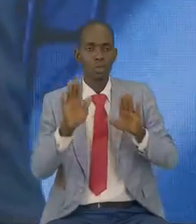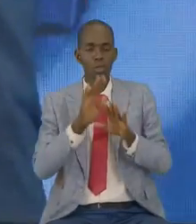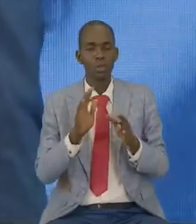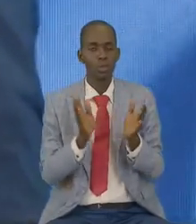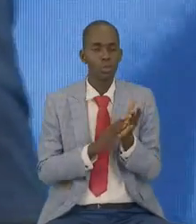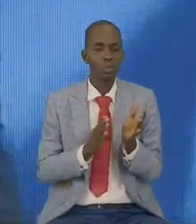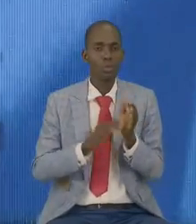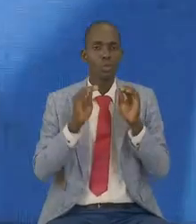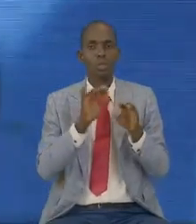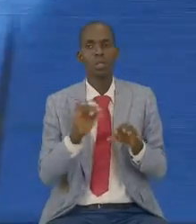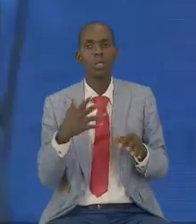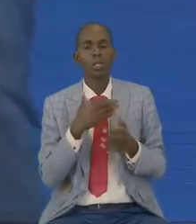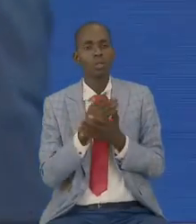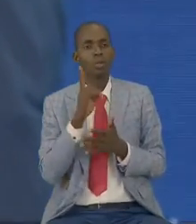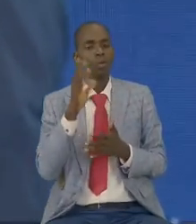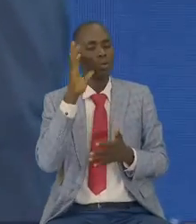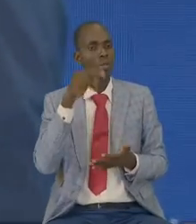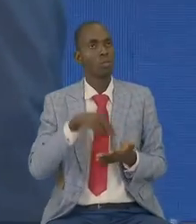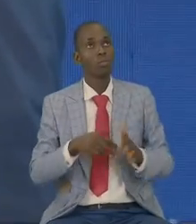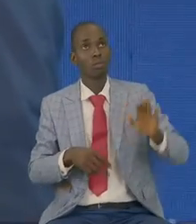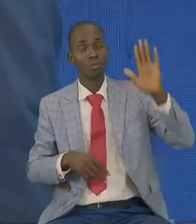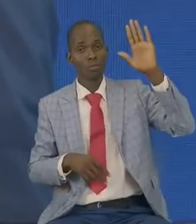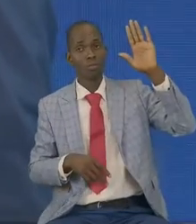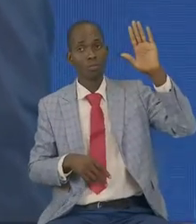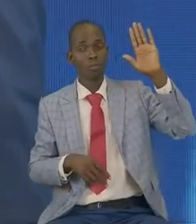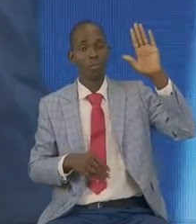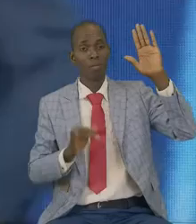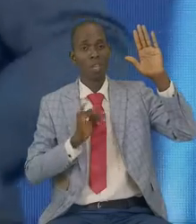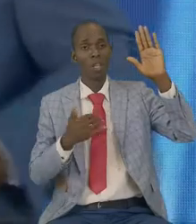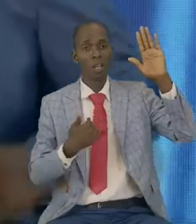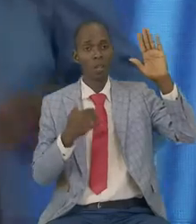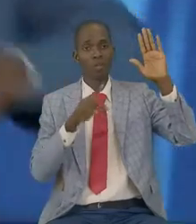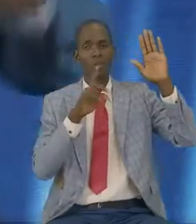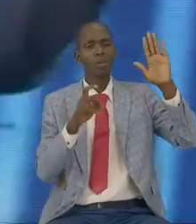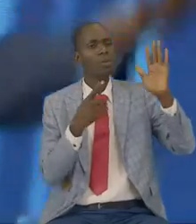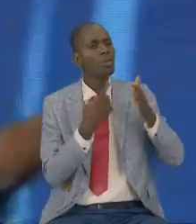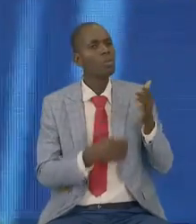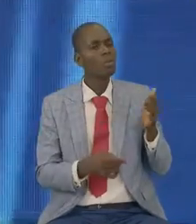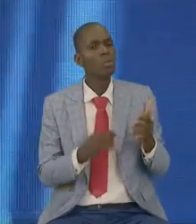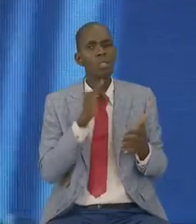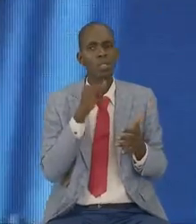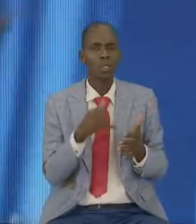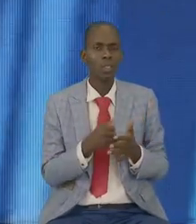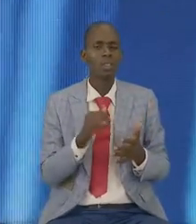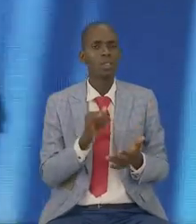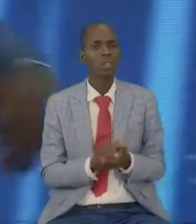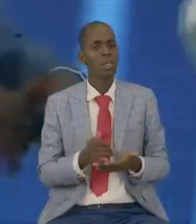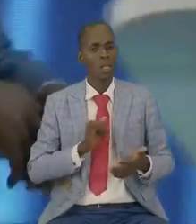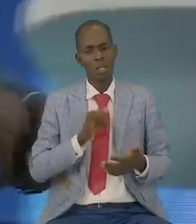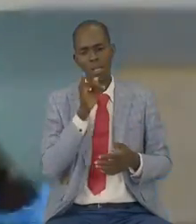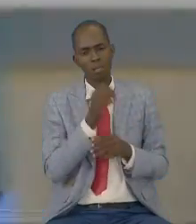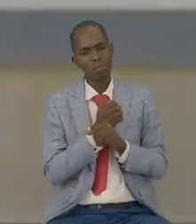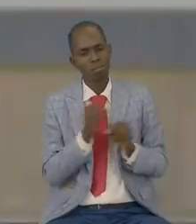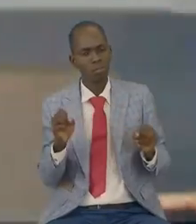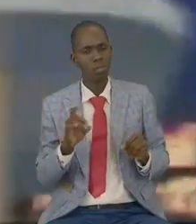and then somebody will rise up and say, Pastor, I have a question. Why is it I'm saved, I'm sanctified, and you